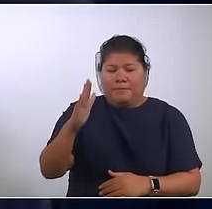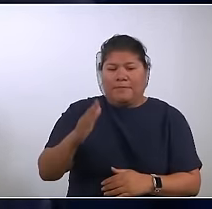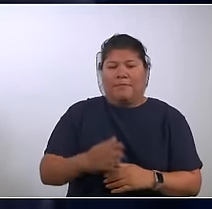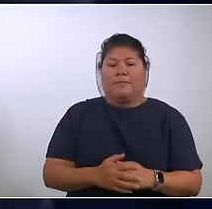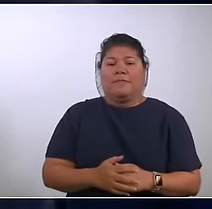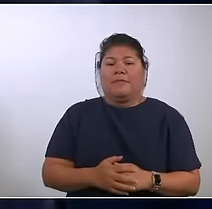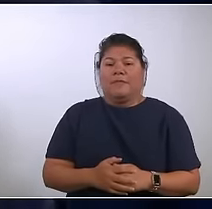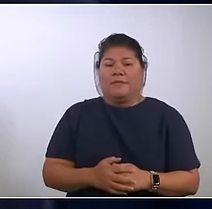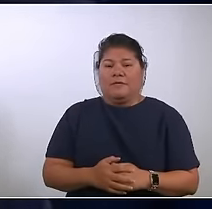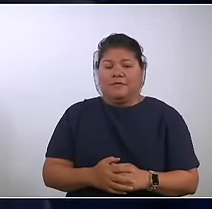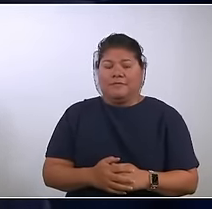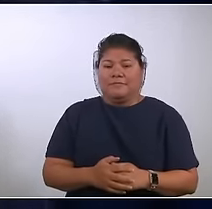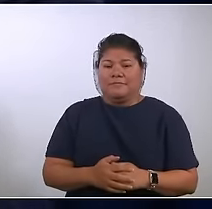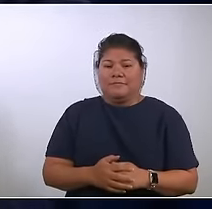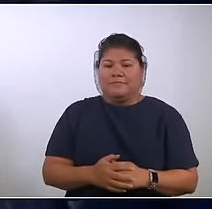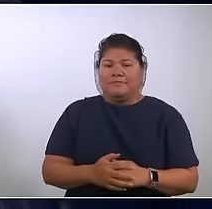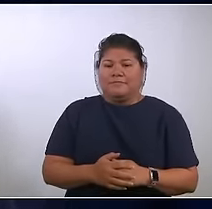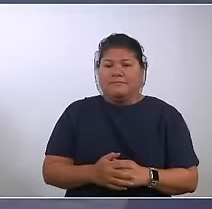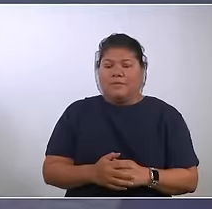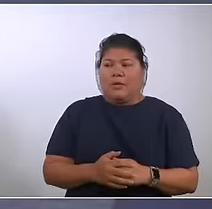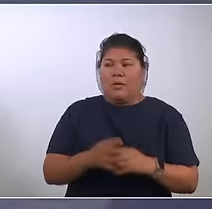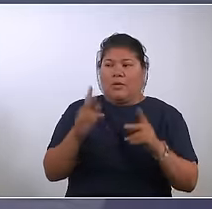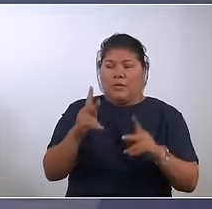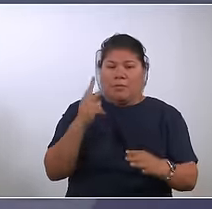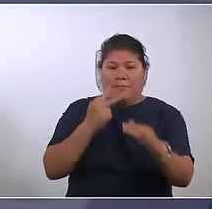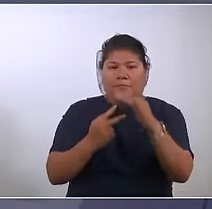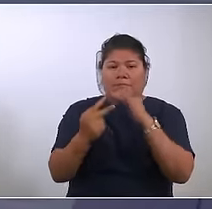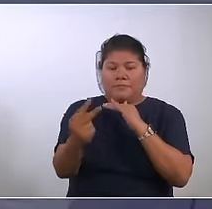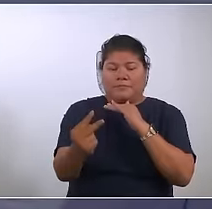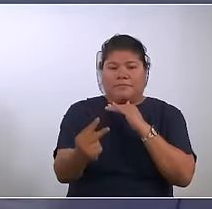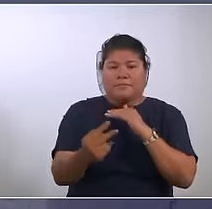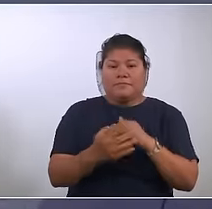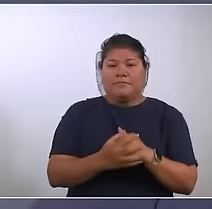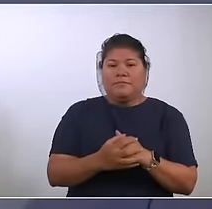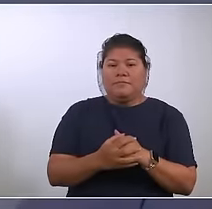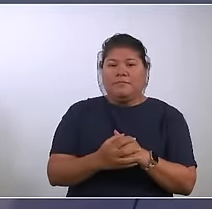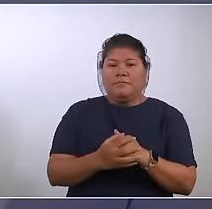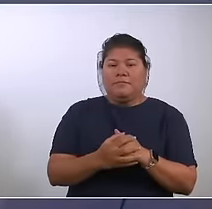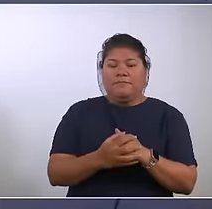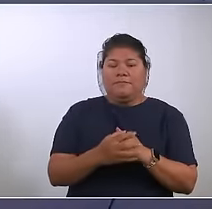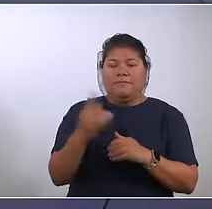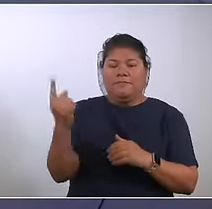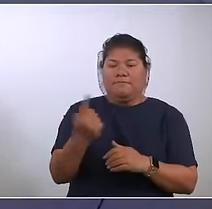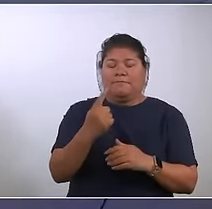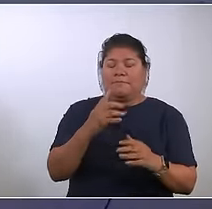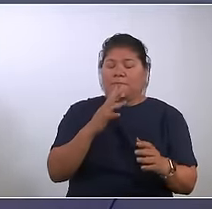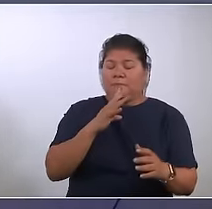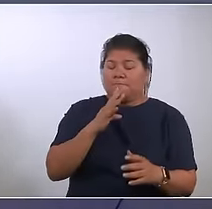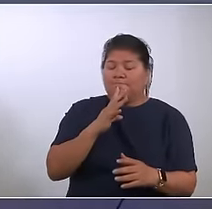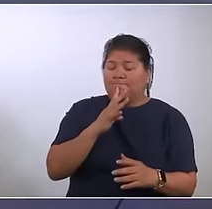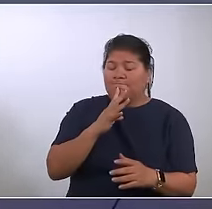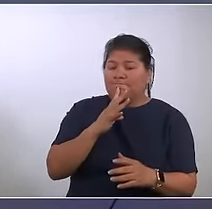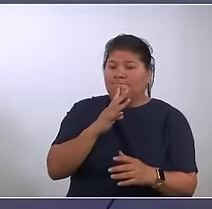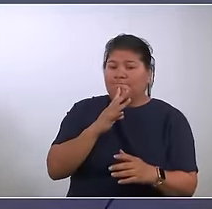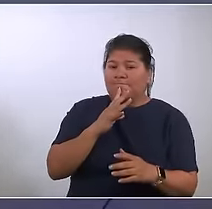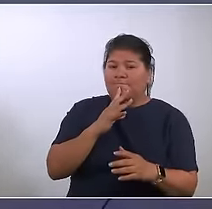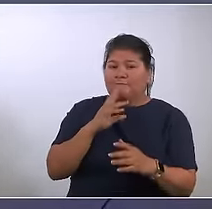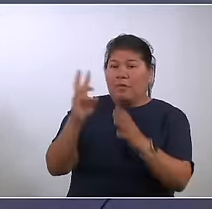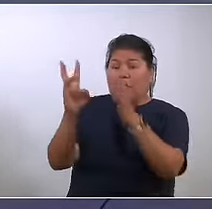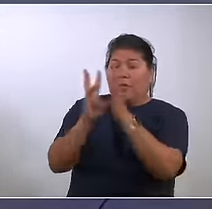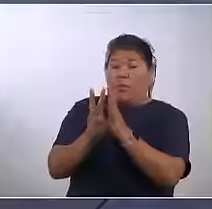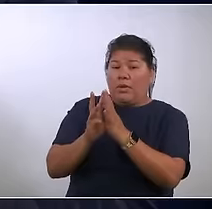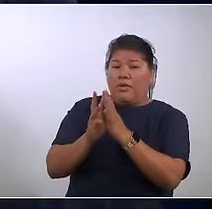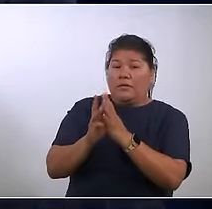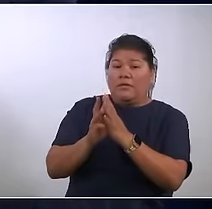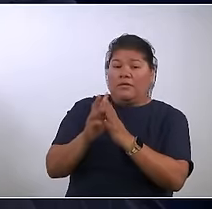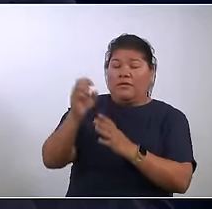Authority from God. Cuando alguien profetiza, when someone prophesies, alguien está hablando, someone is speaking, la voluntad,